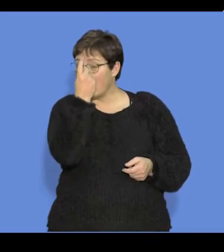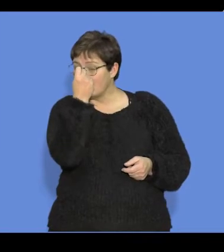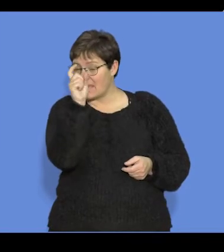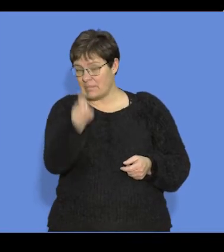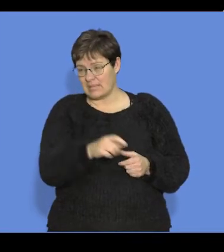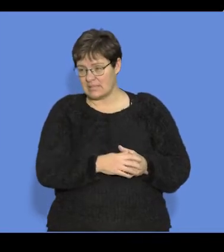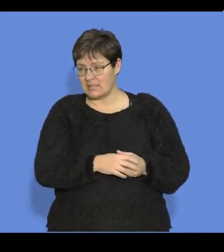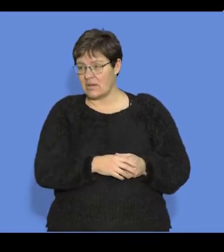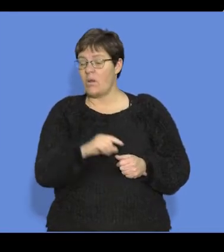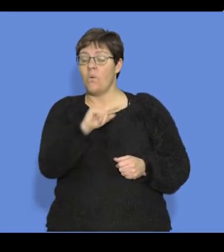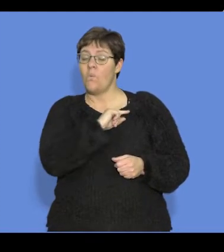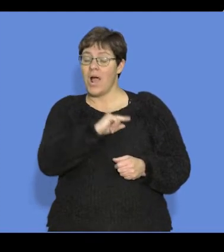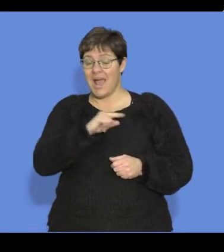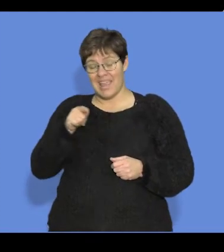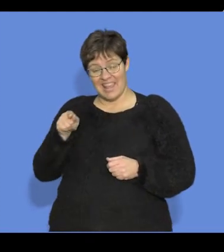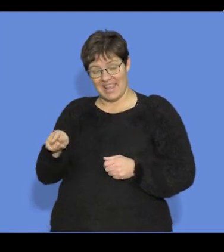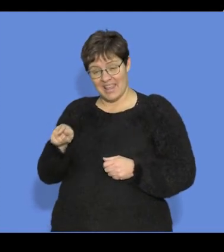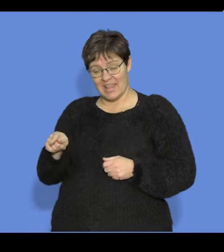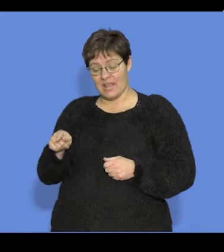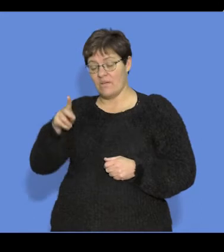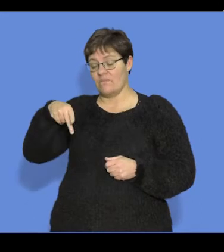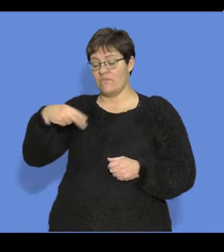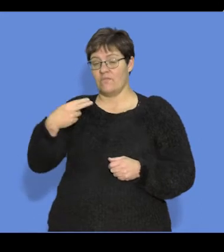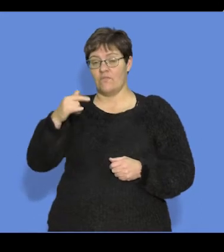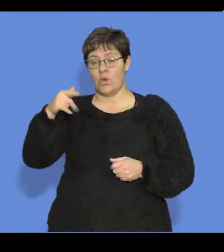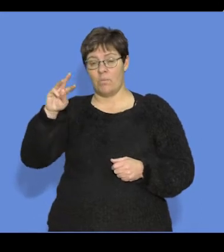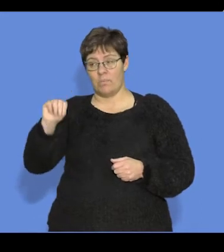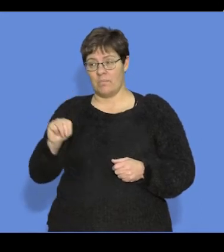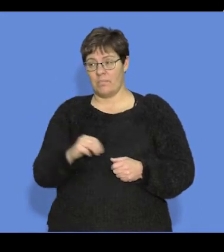understand, because in phloem,